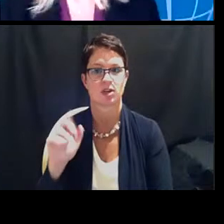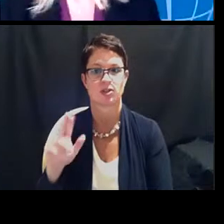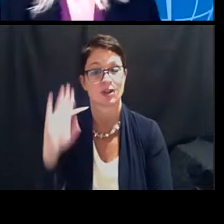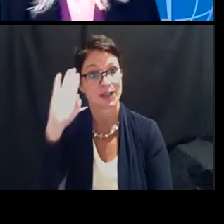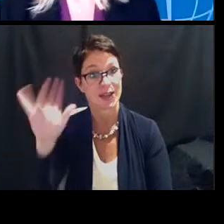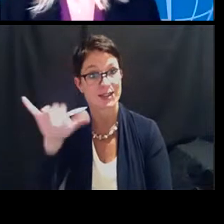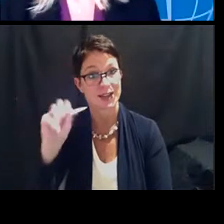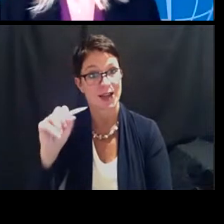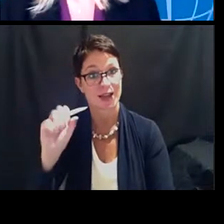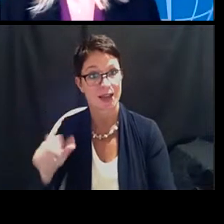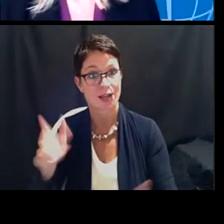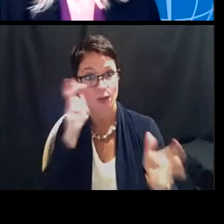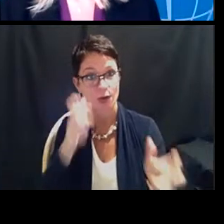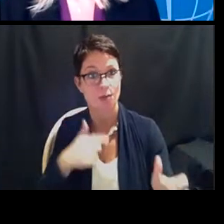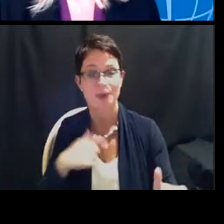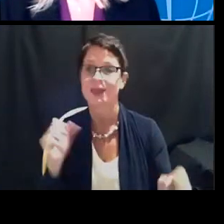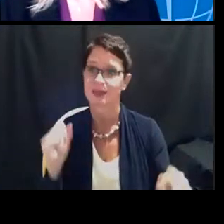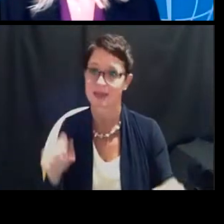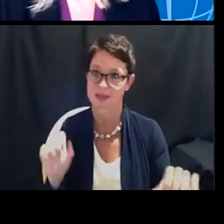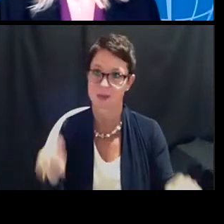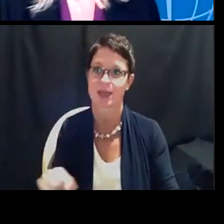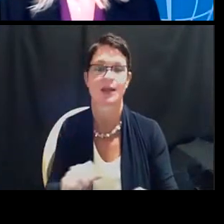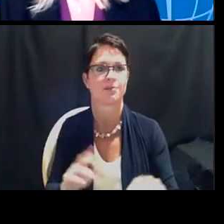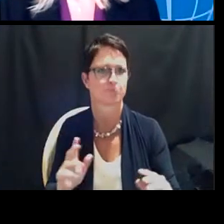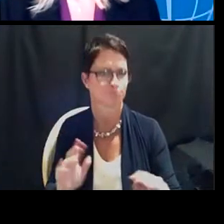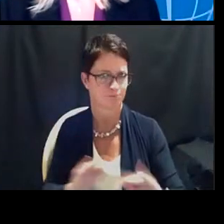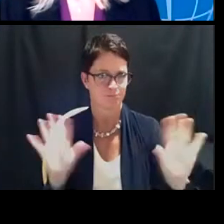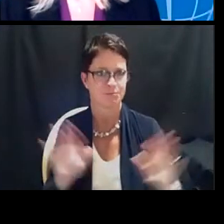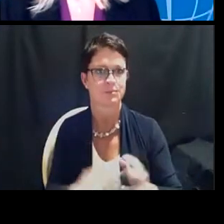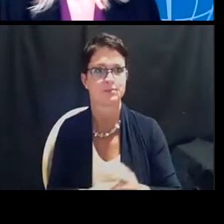Hello, yes, can you hear me? Yes, we can, loud and clear.